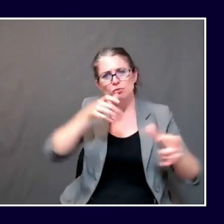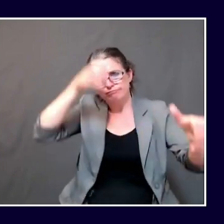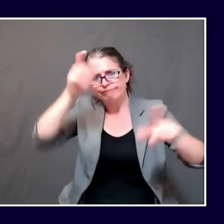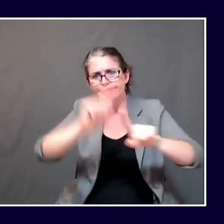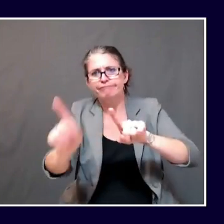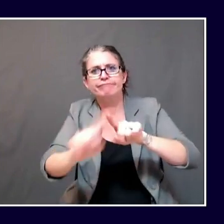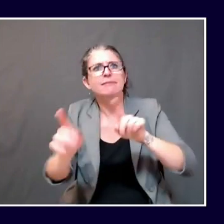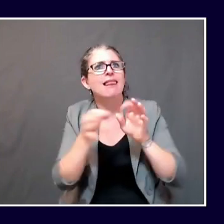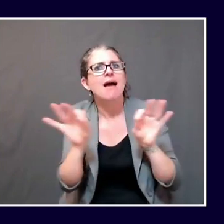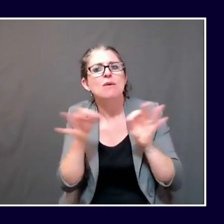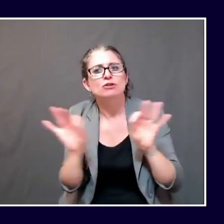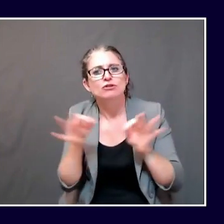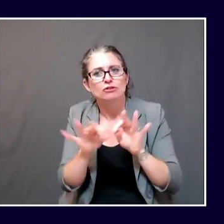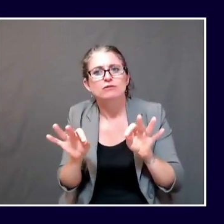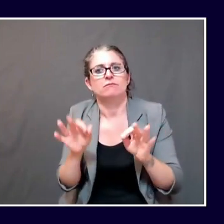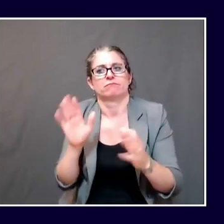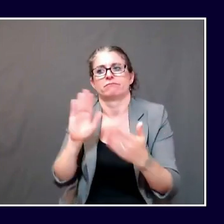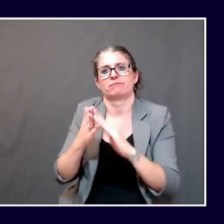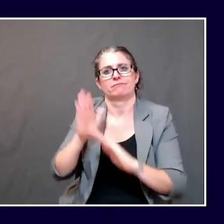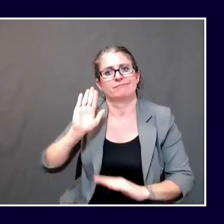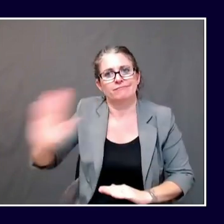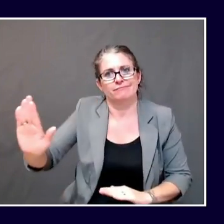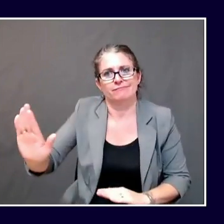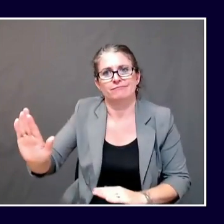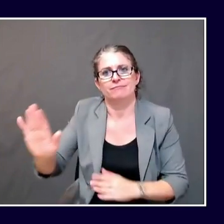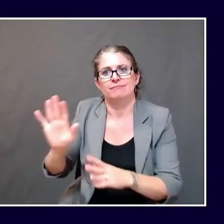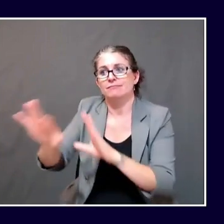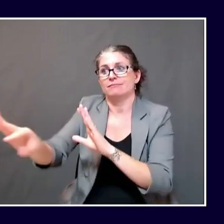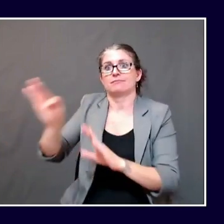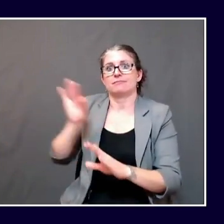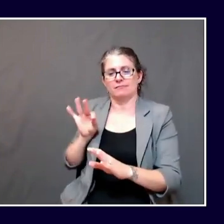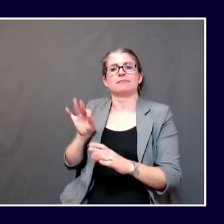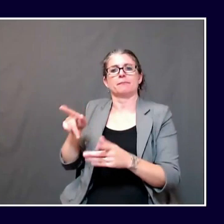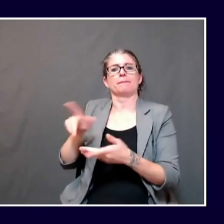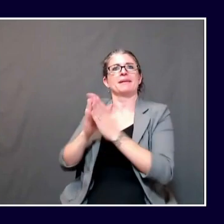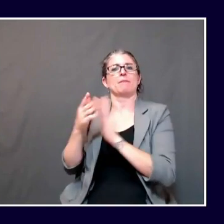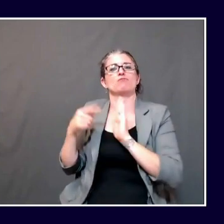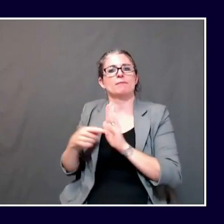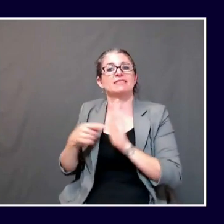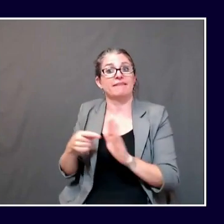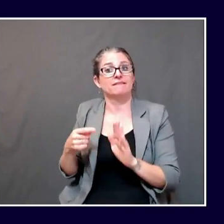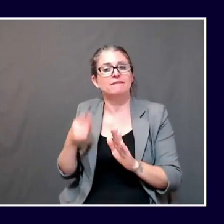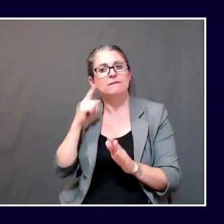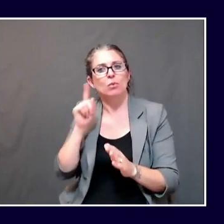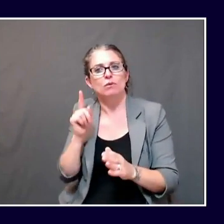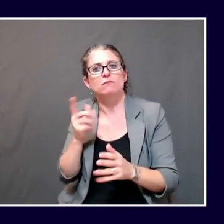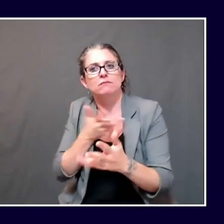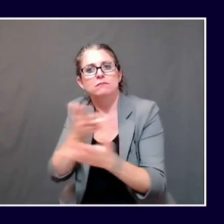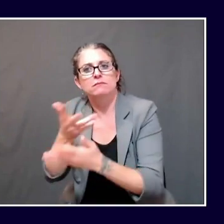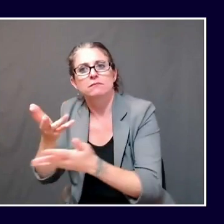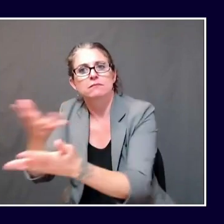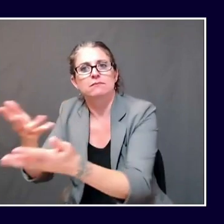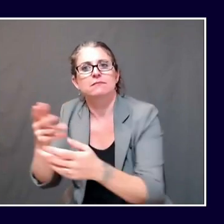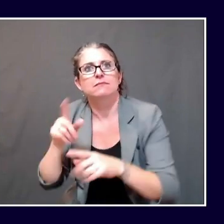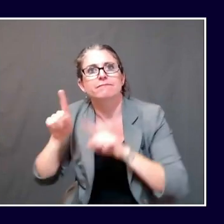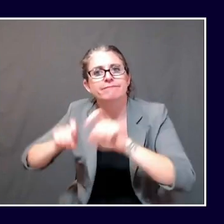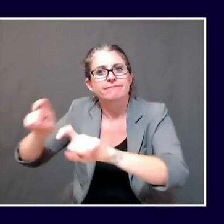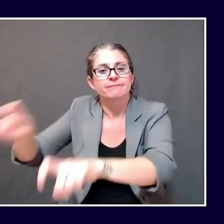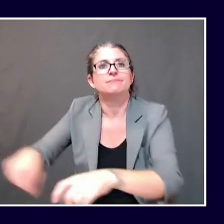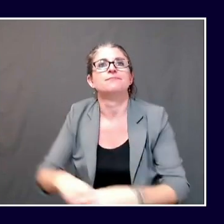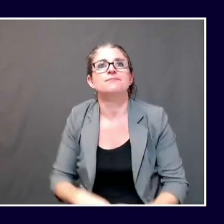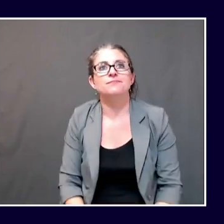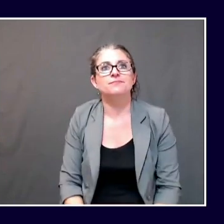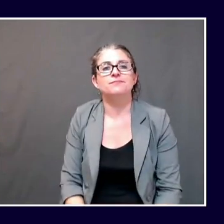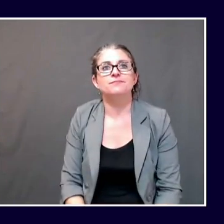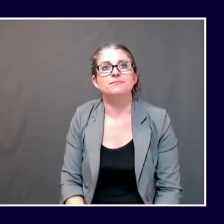Maine, so that when we call and somebody says, and one of the questions we ask, I should say, is, do you have a preferred